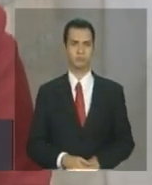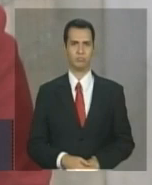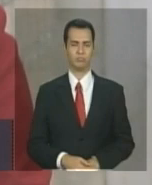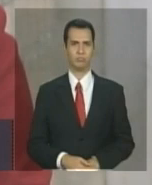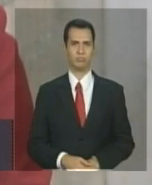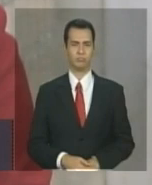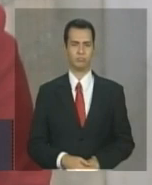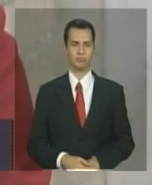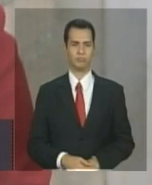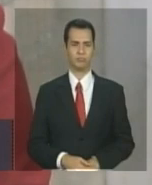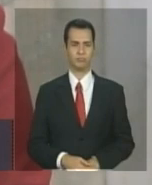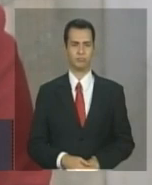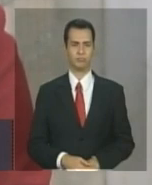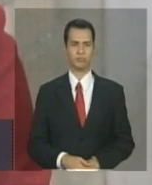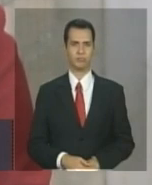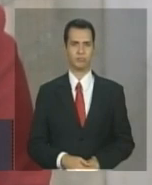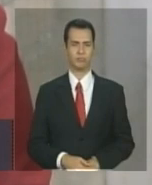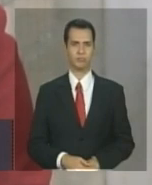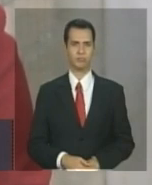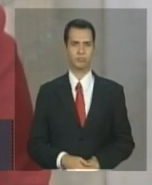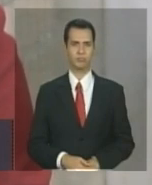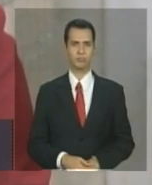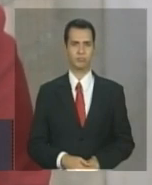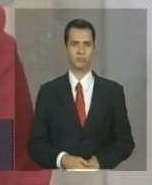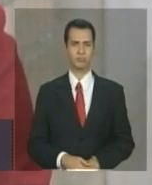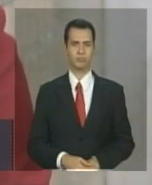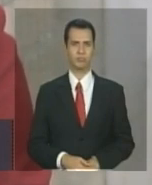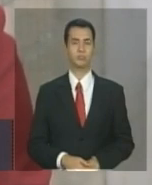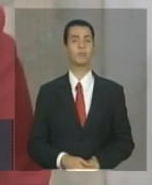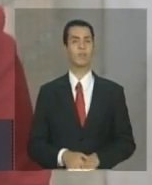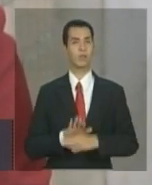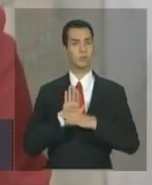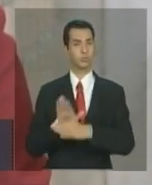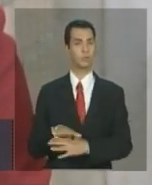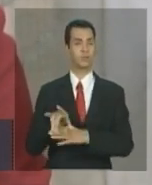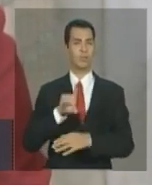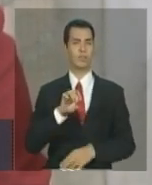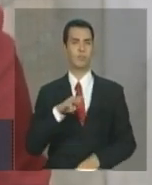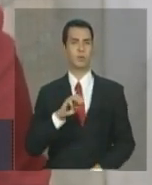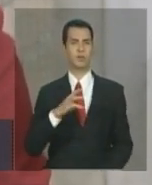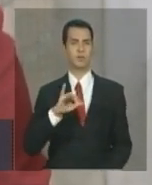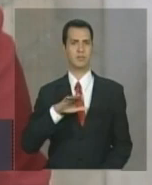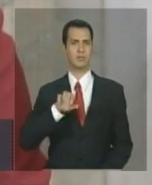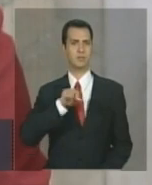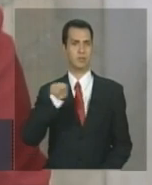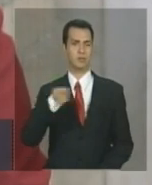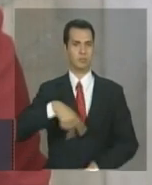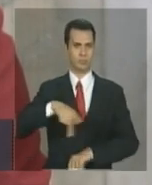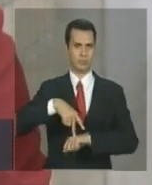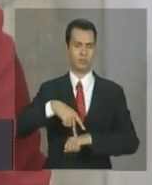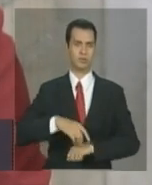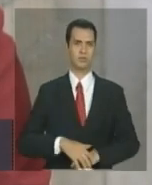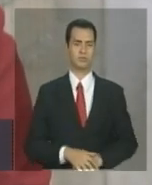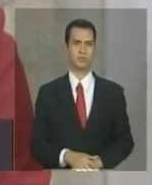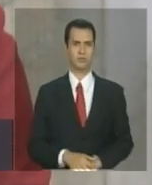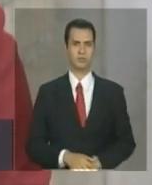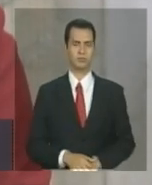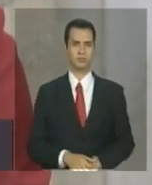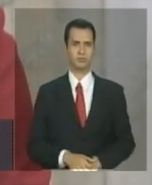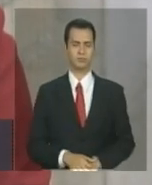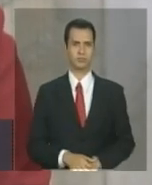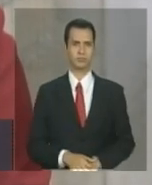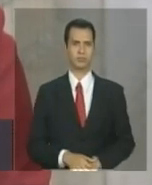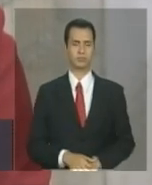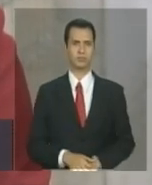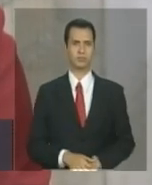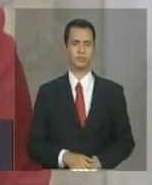para fortemente and greatly, para a democracia em nosso país. And greatly help enhance democracy in our countries. E